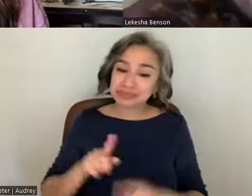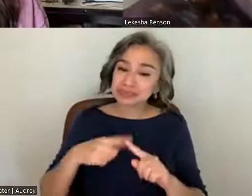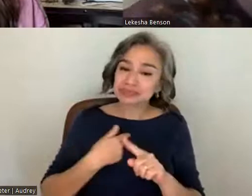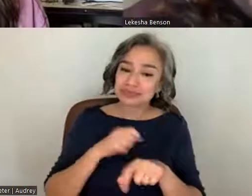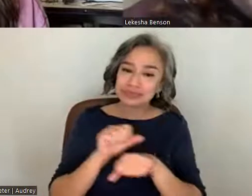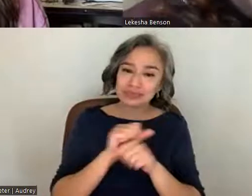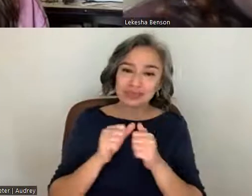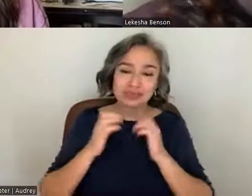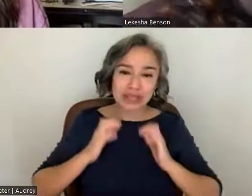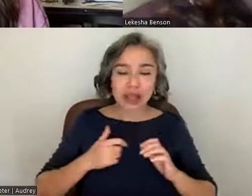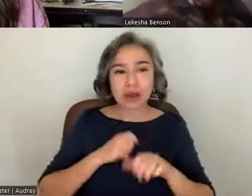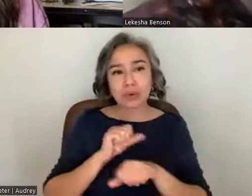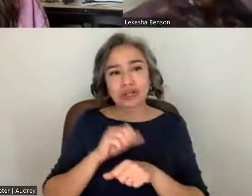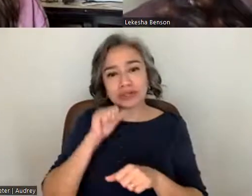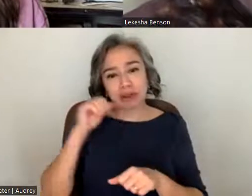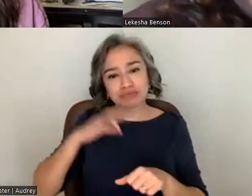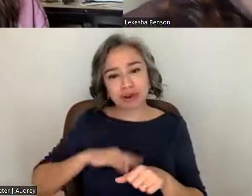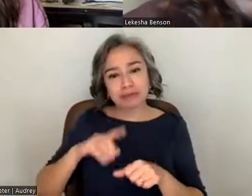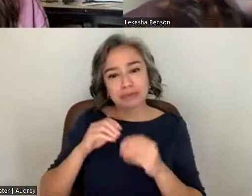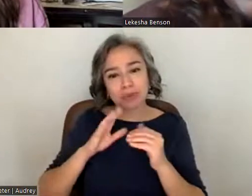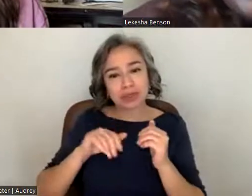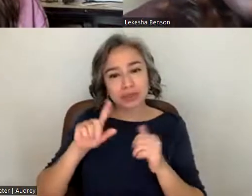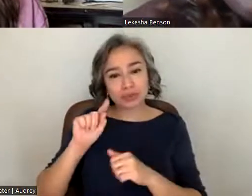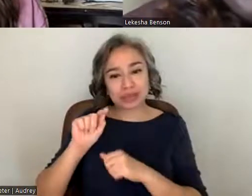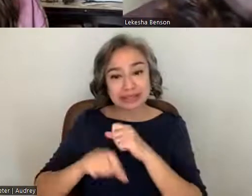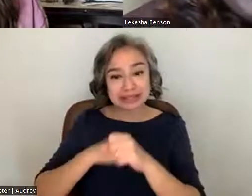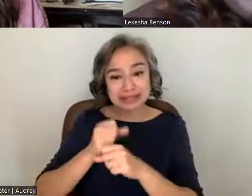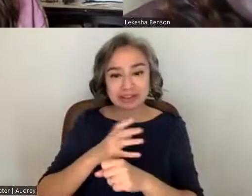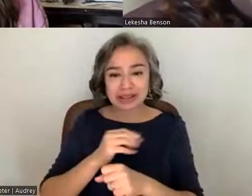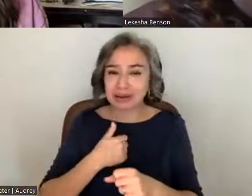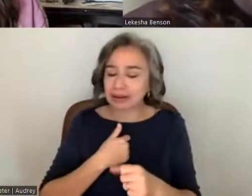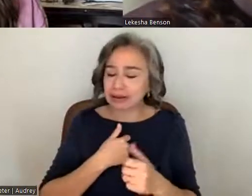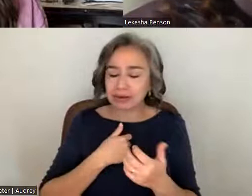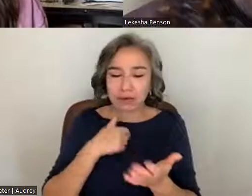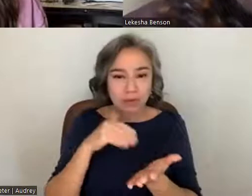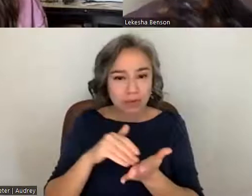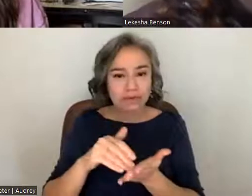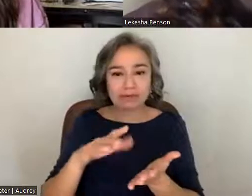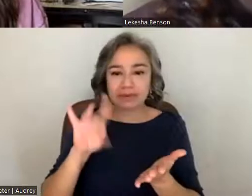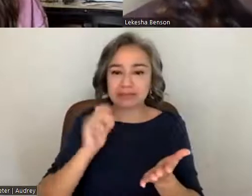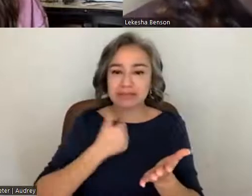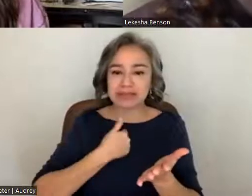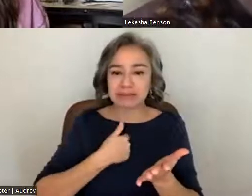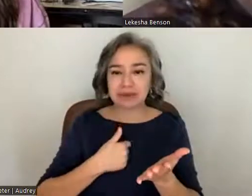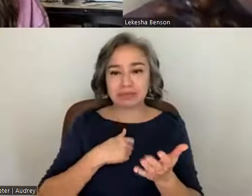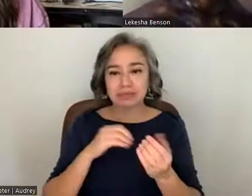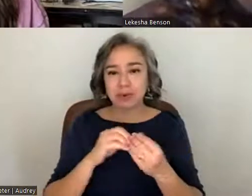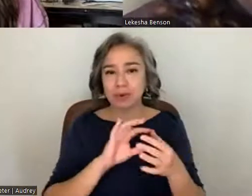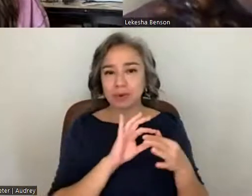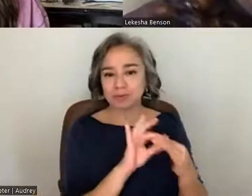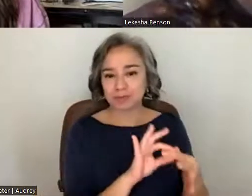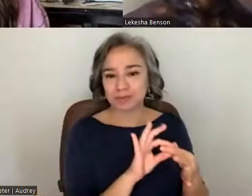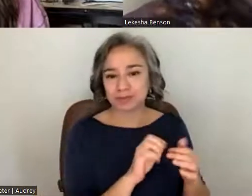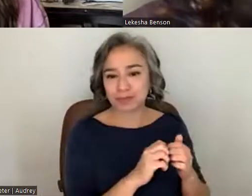worked in nonprofits for over 20 years, and I frequently find myself identifying more so with the